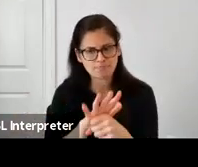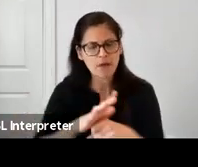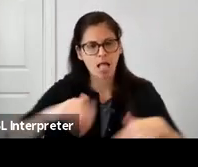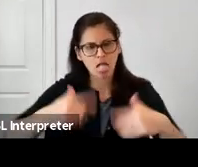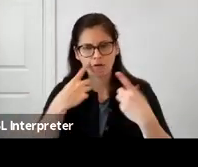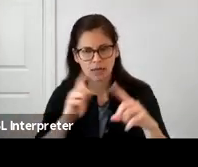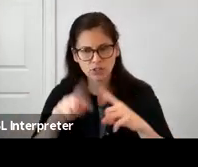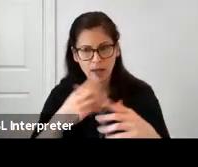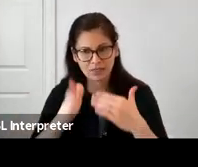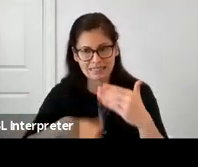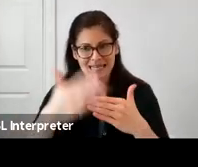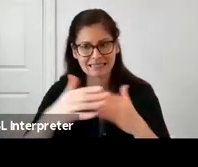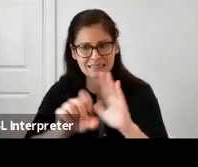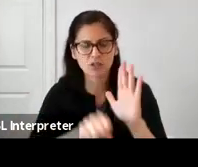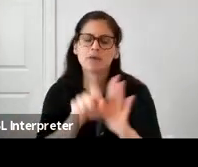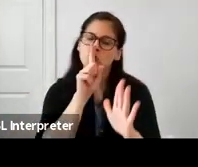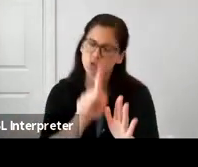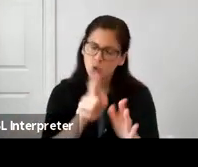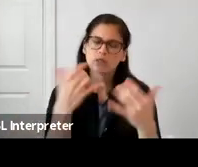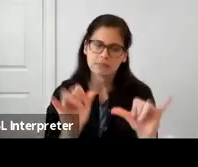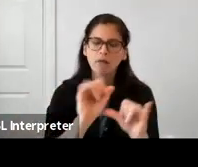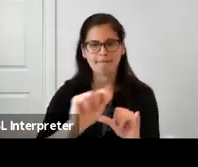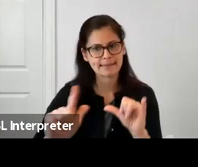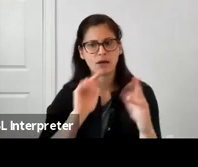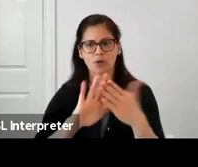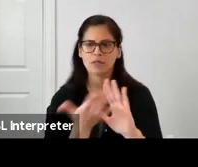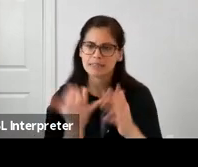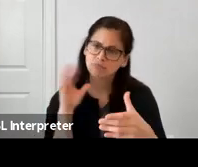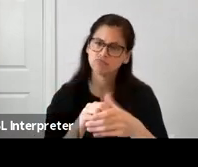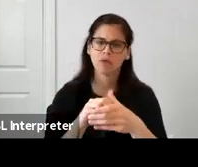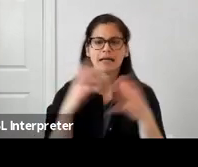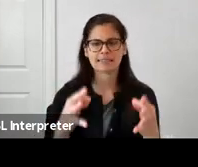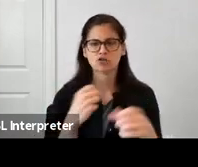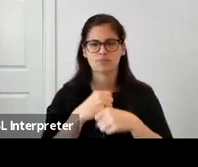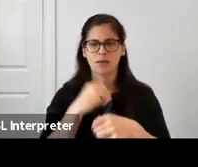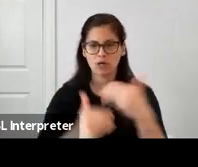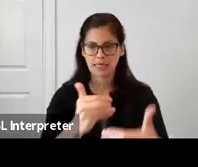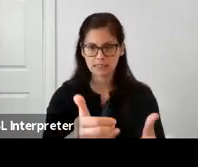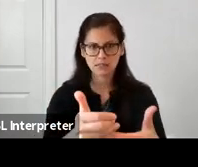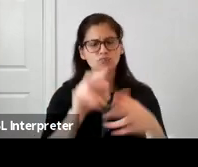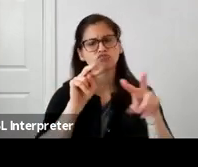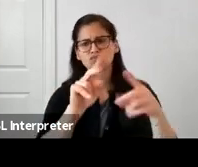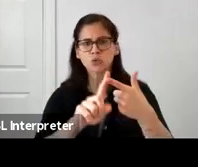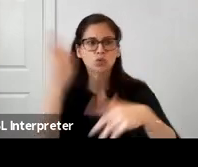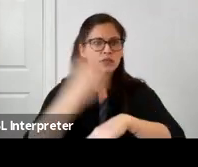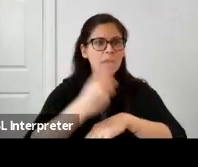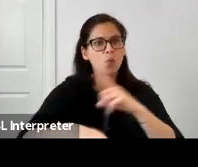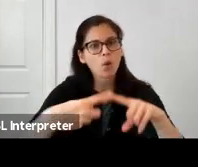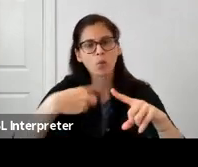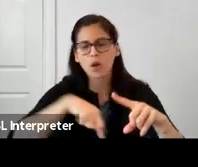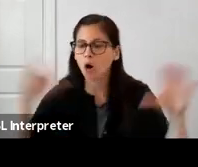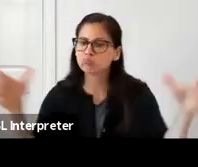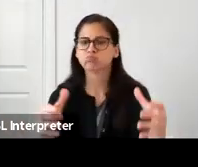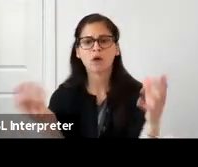we are committed to ensuring that the ASL community will still be a part of the decision-making process, and we look forward to the day when we can all gather again